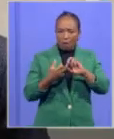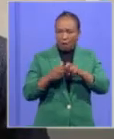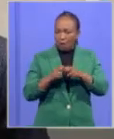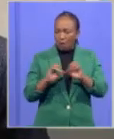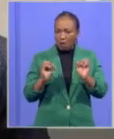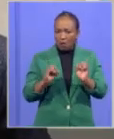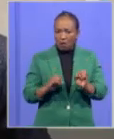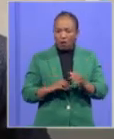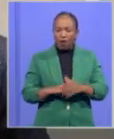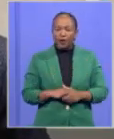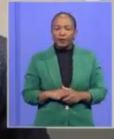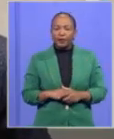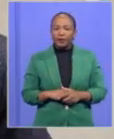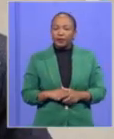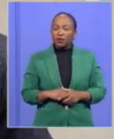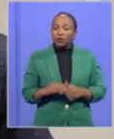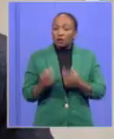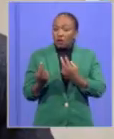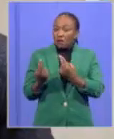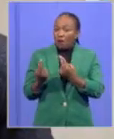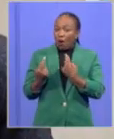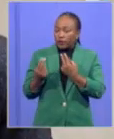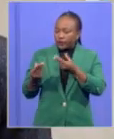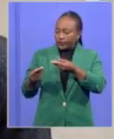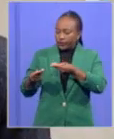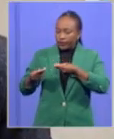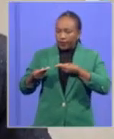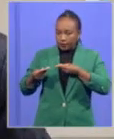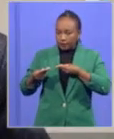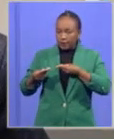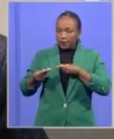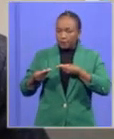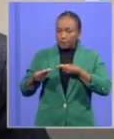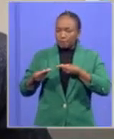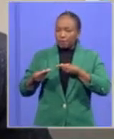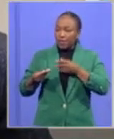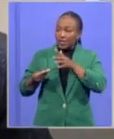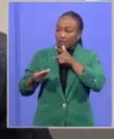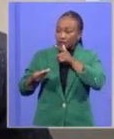we have received, we are told that yes,